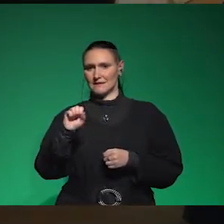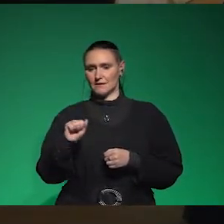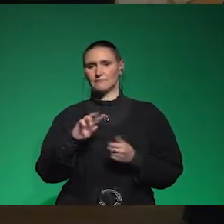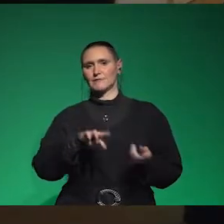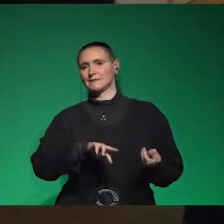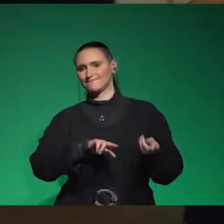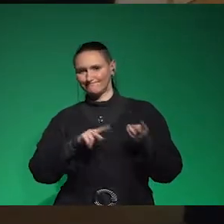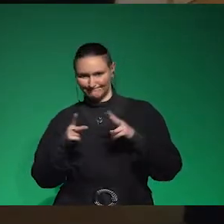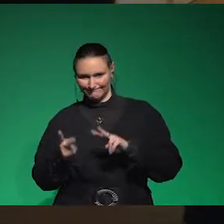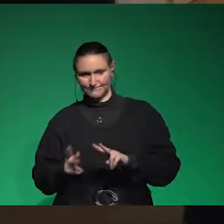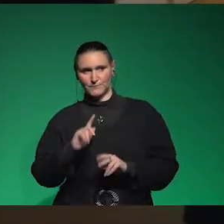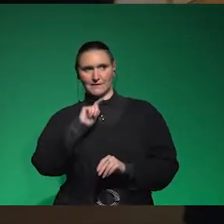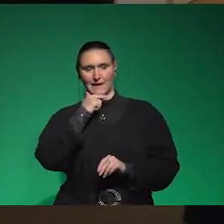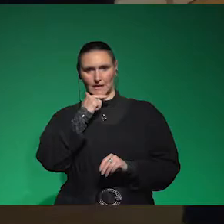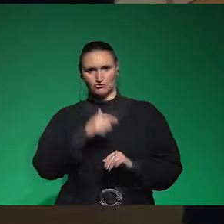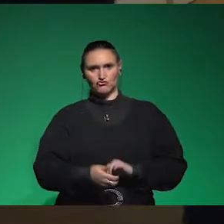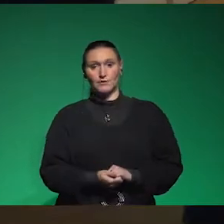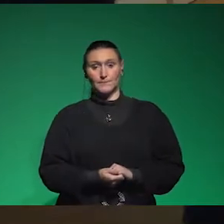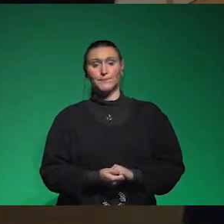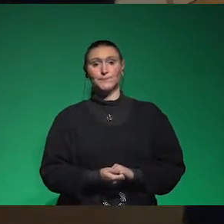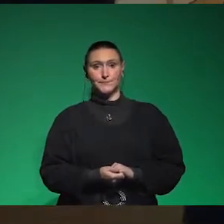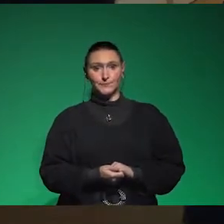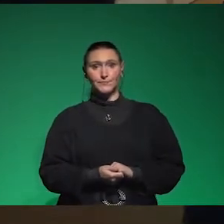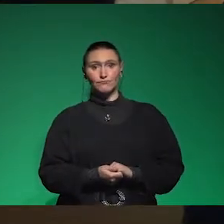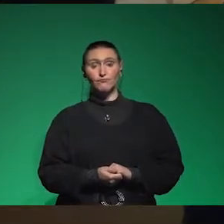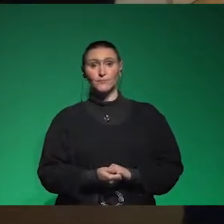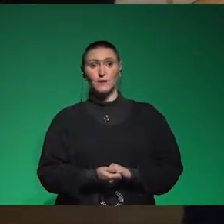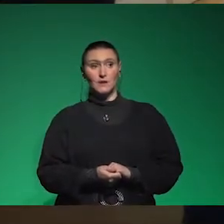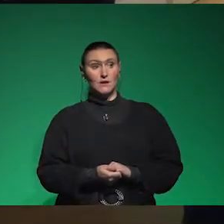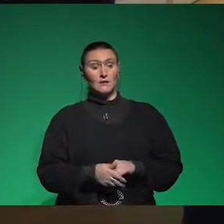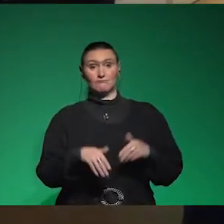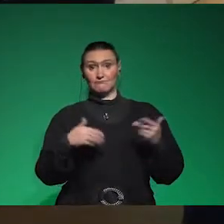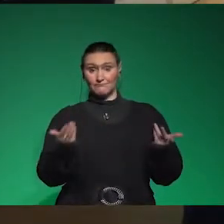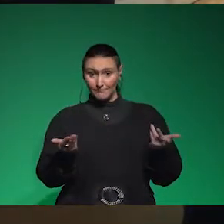will not only speak about the planned festivals together with